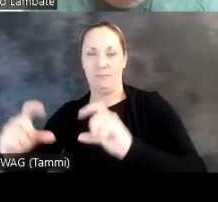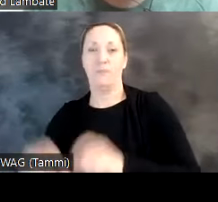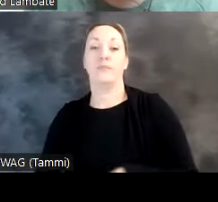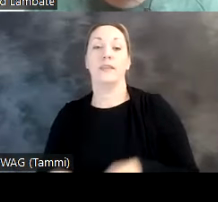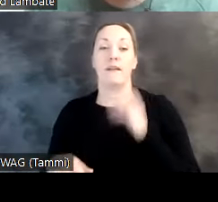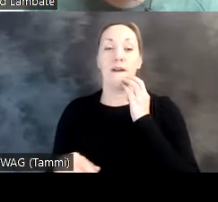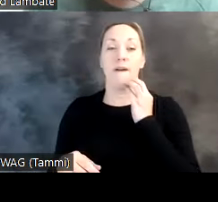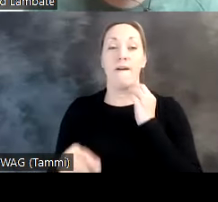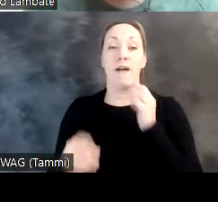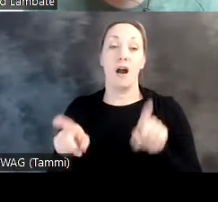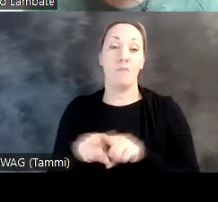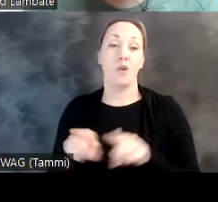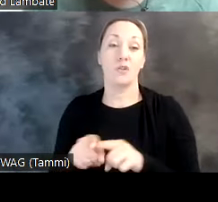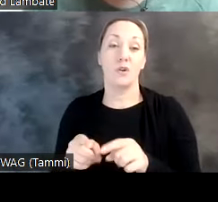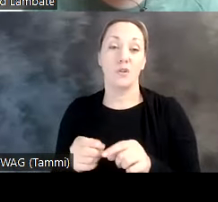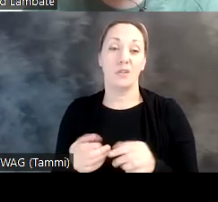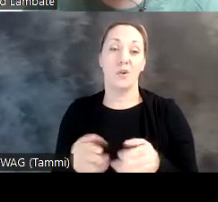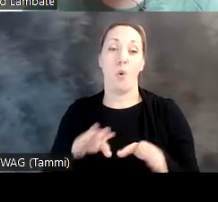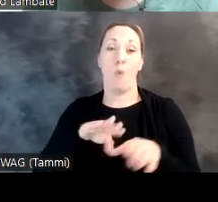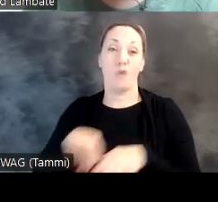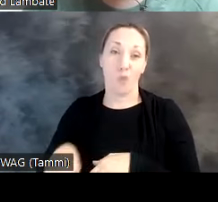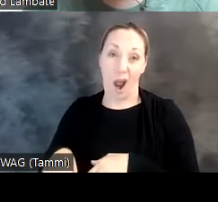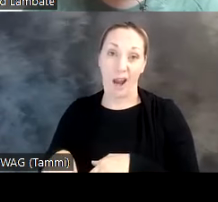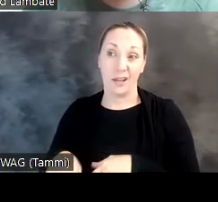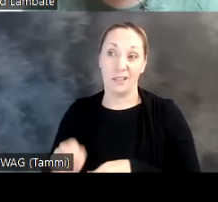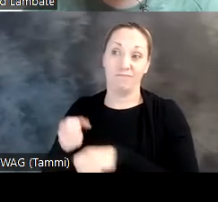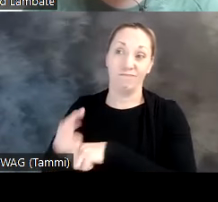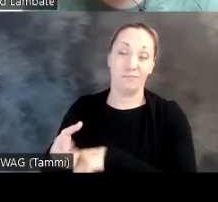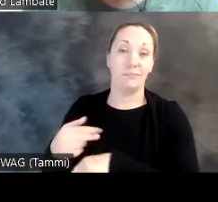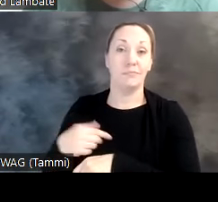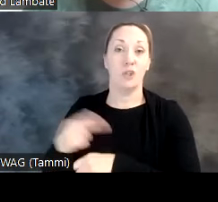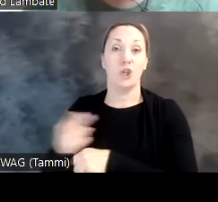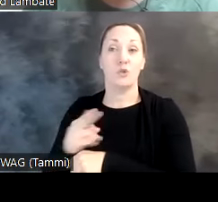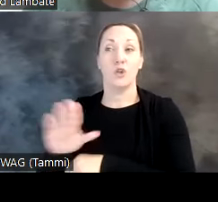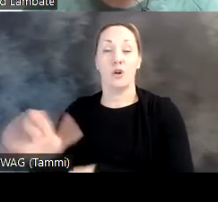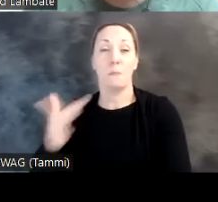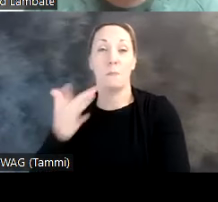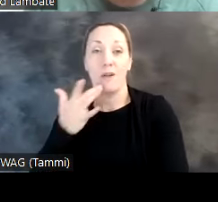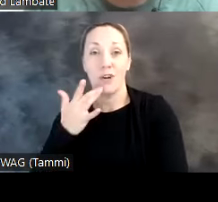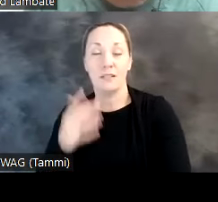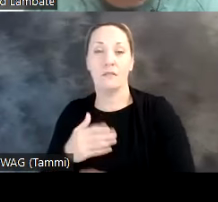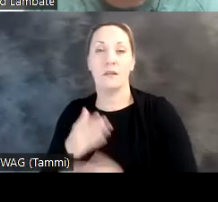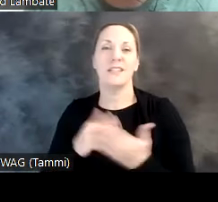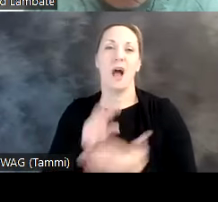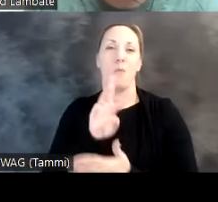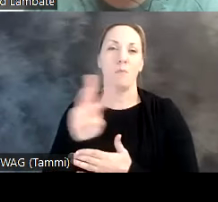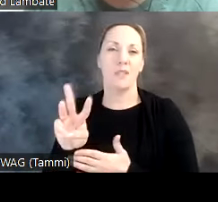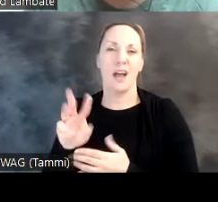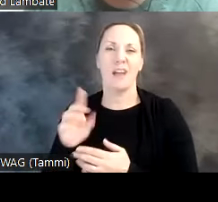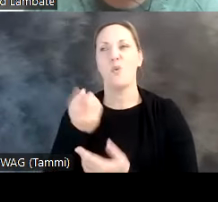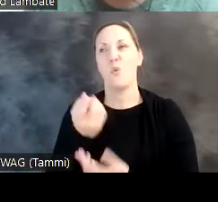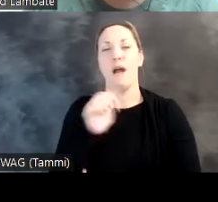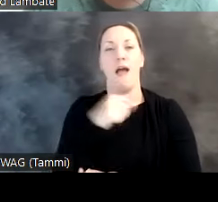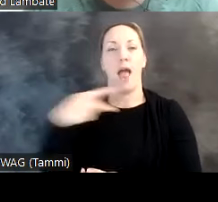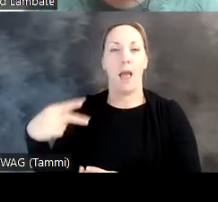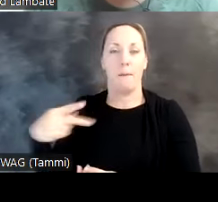It could also override obviously user preferences. So in certain website or application, there would